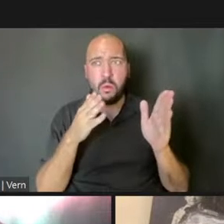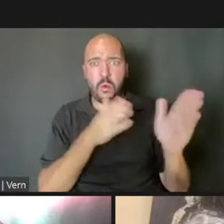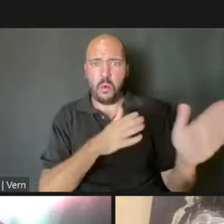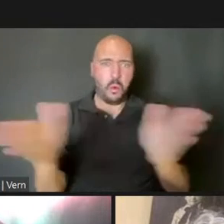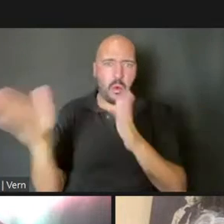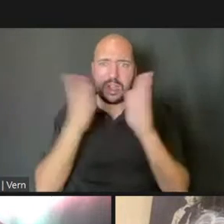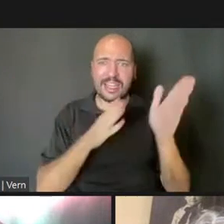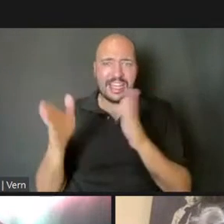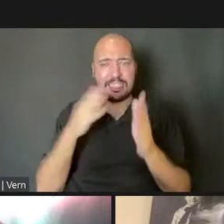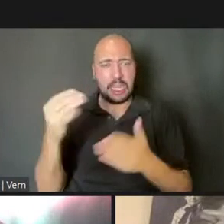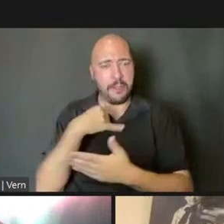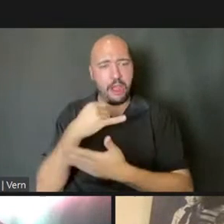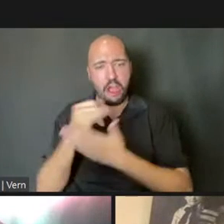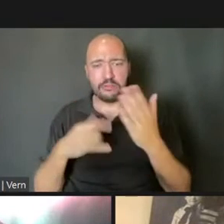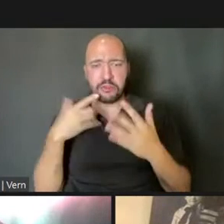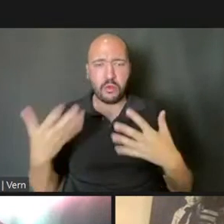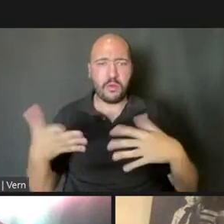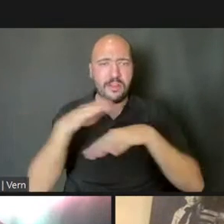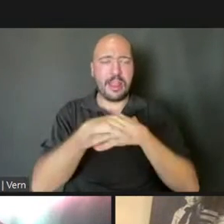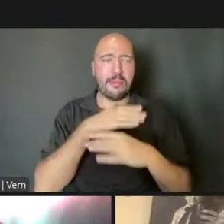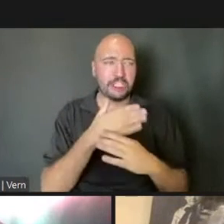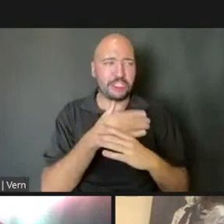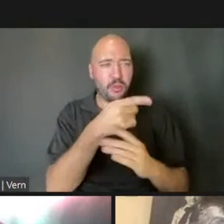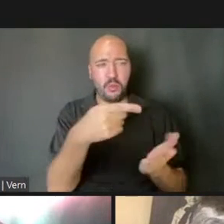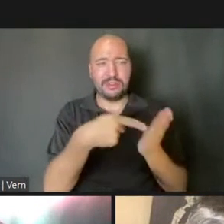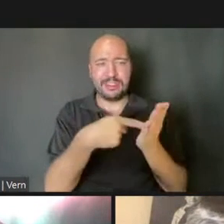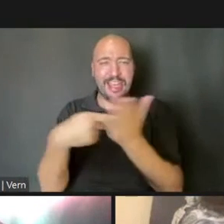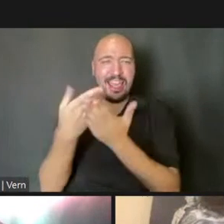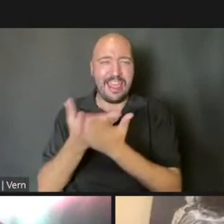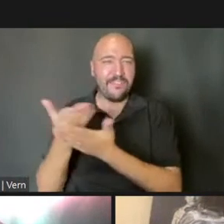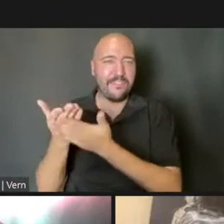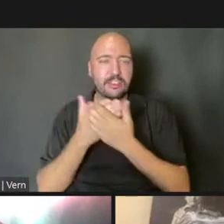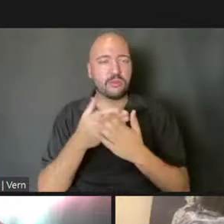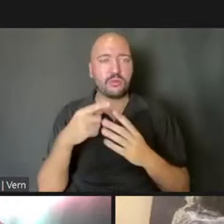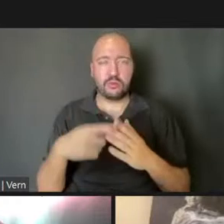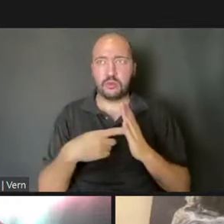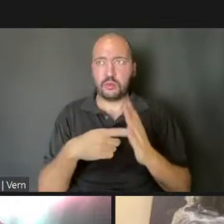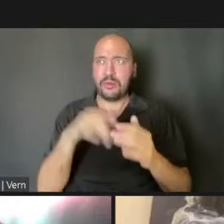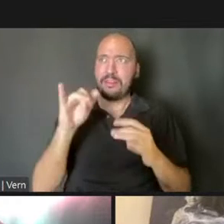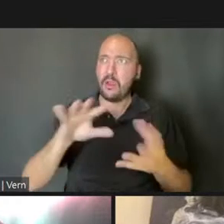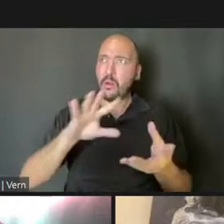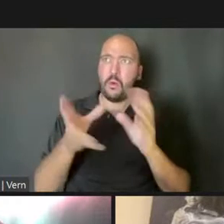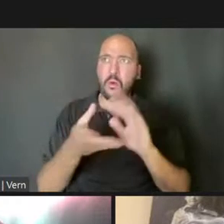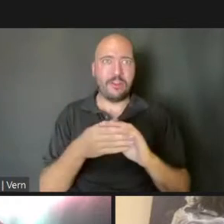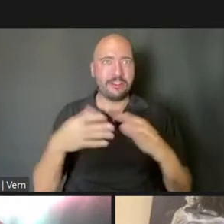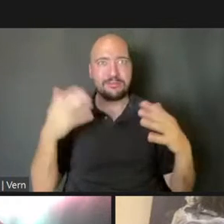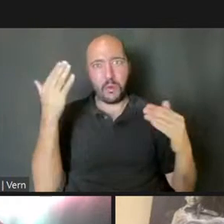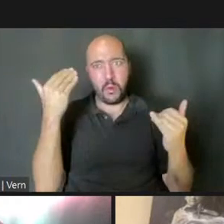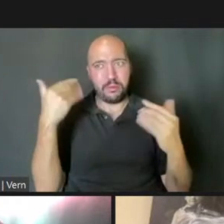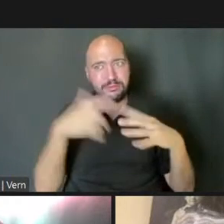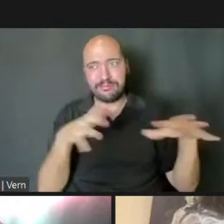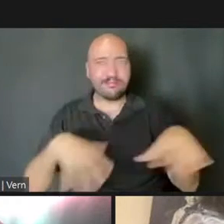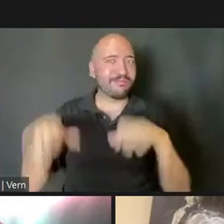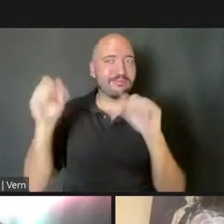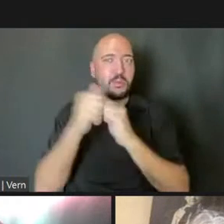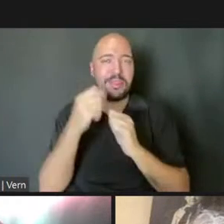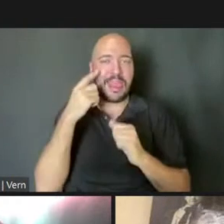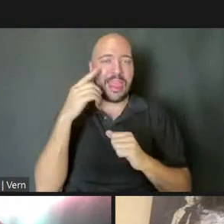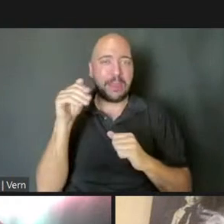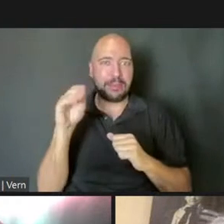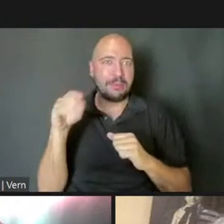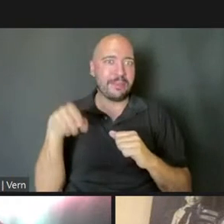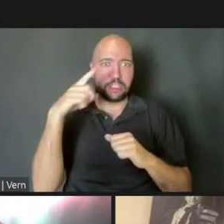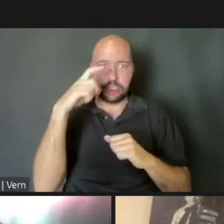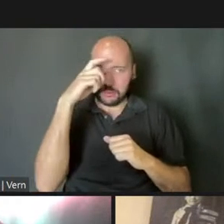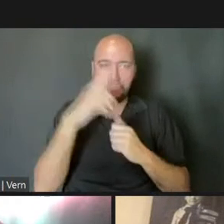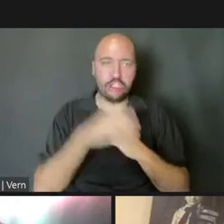these artifacts as a way to point towards the overall endeavor that I hope to take on with Eyebeam this summer. I am in the midst